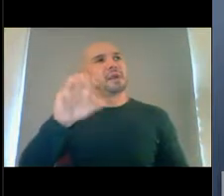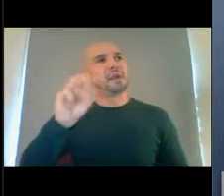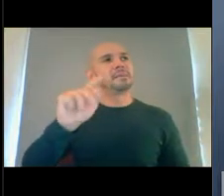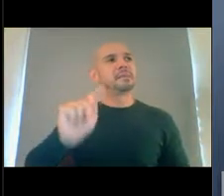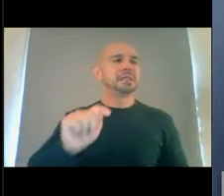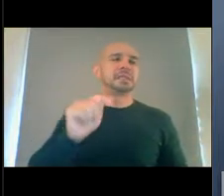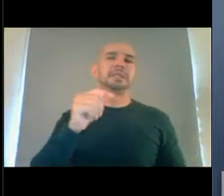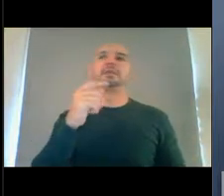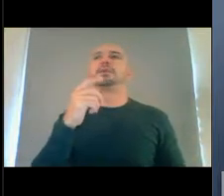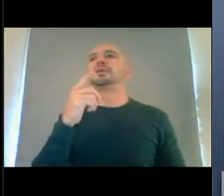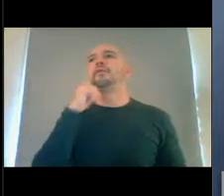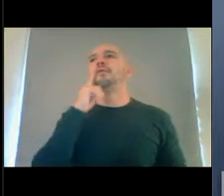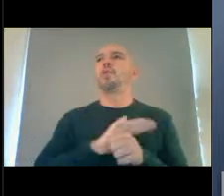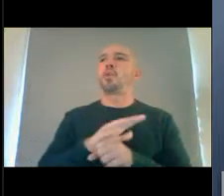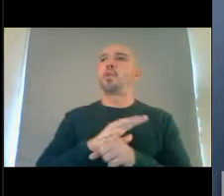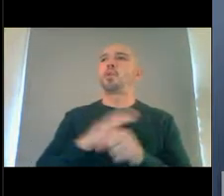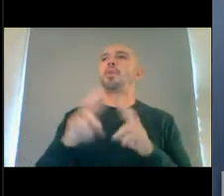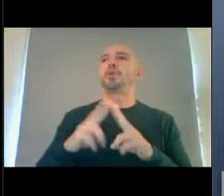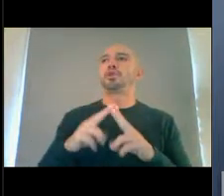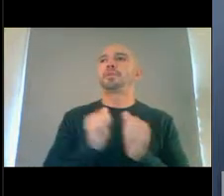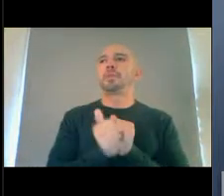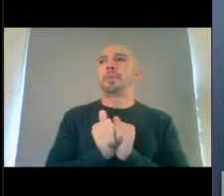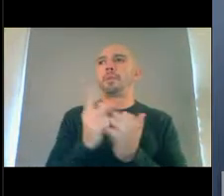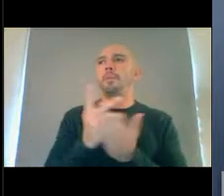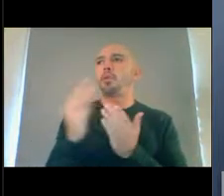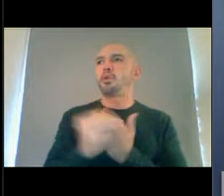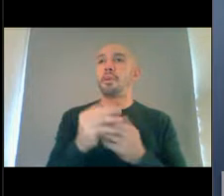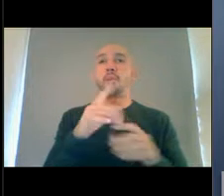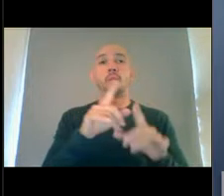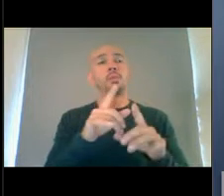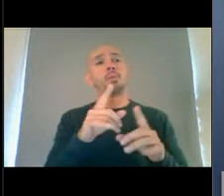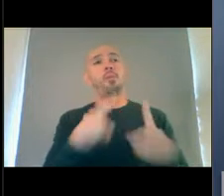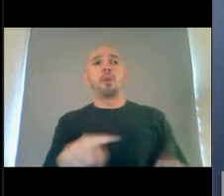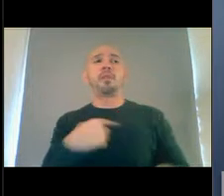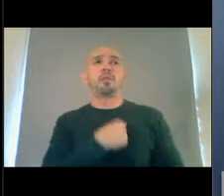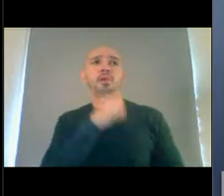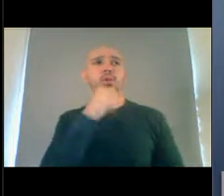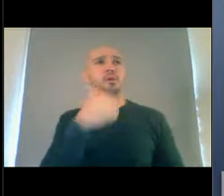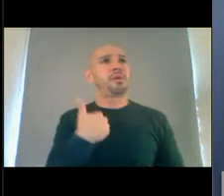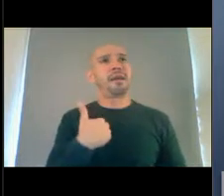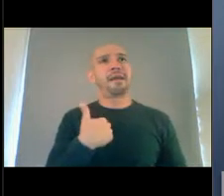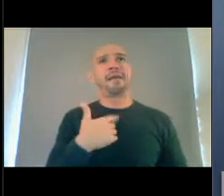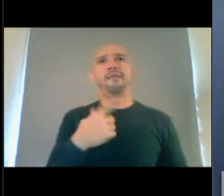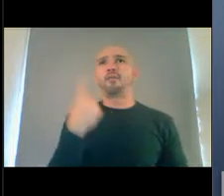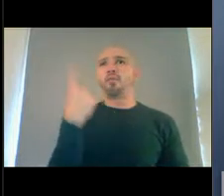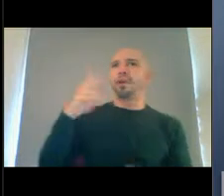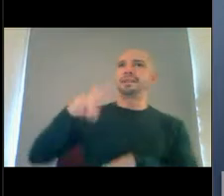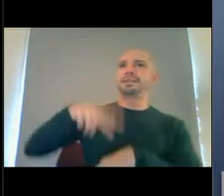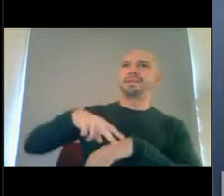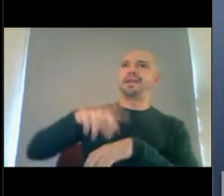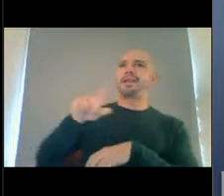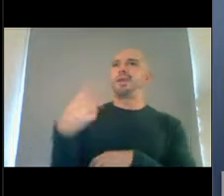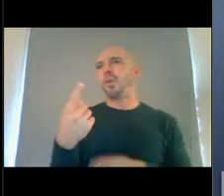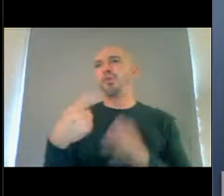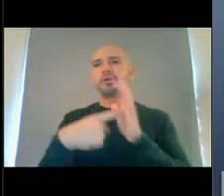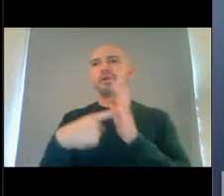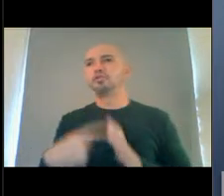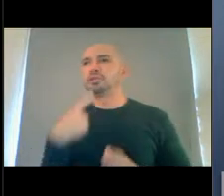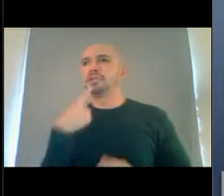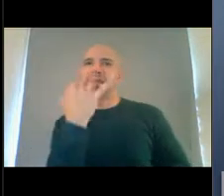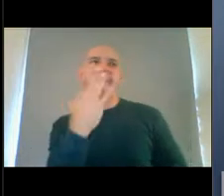criteria in the local partnership competitive program so while we don't have a standalone evaluation criteria that says if your